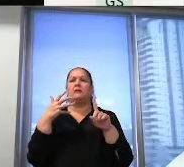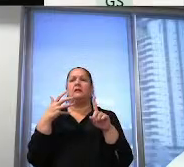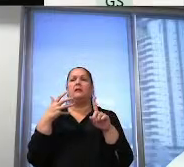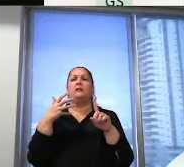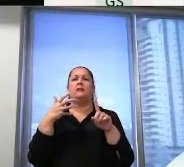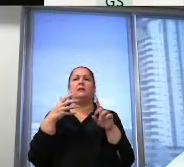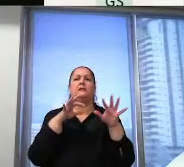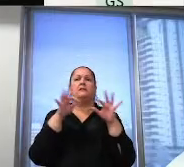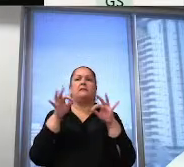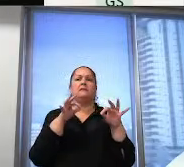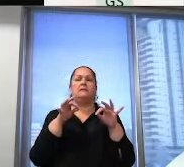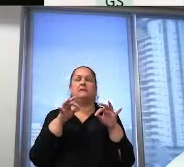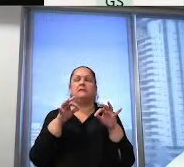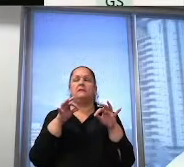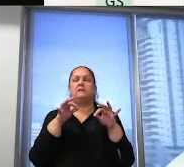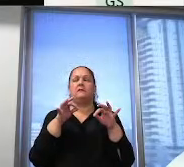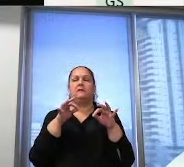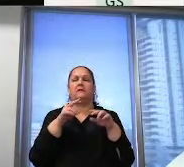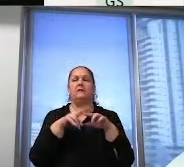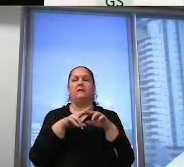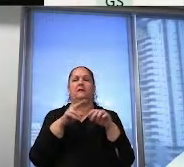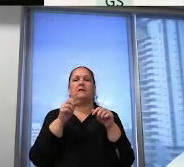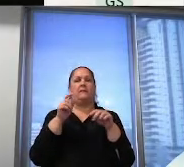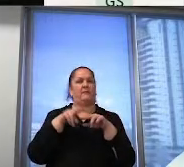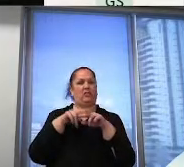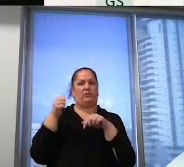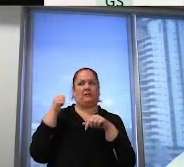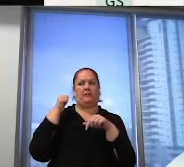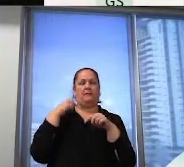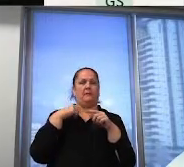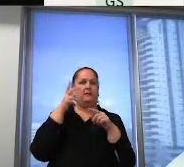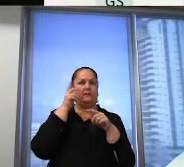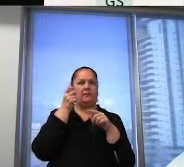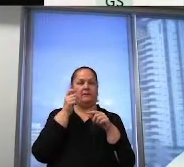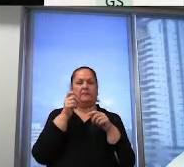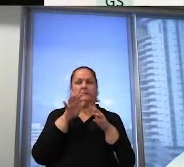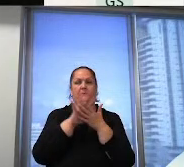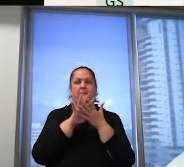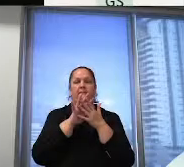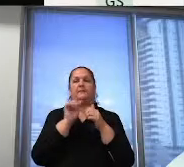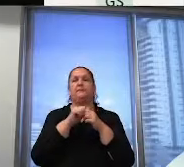place, the definition of the problem. It's my understanding that the